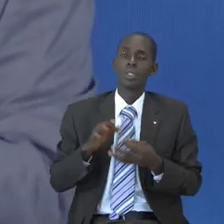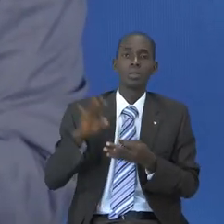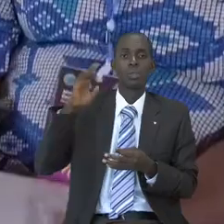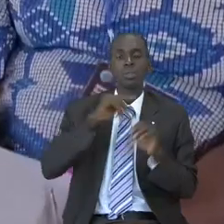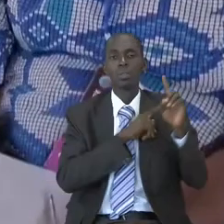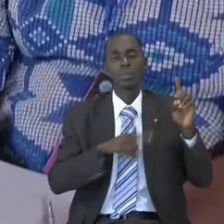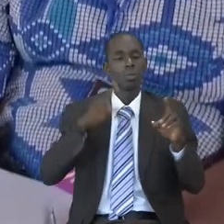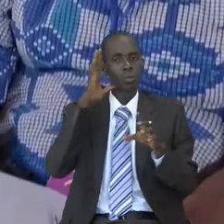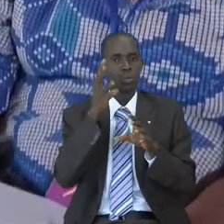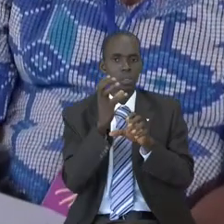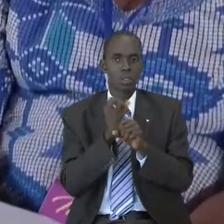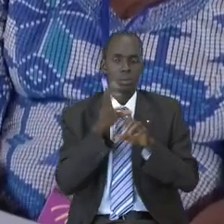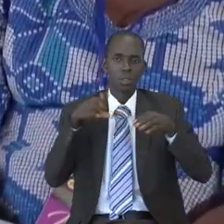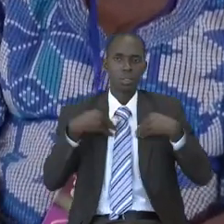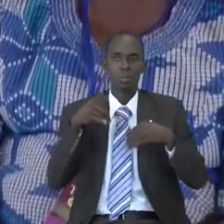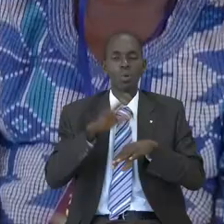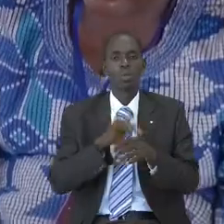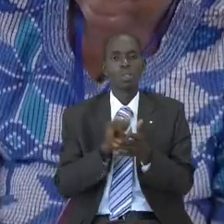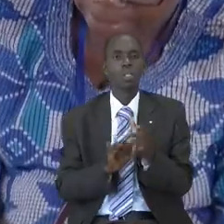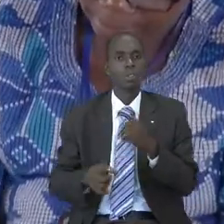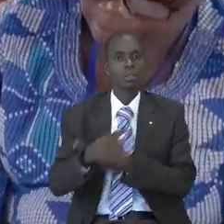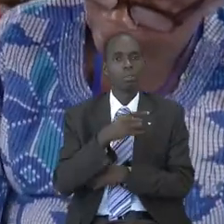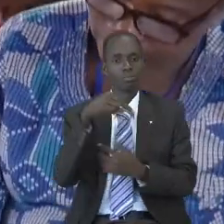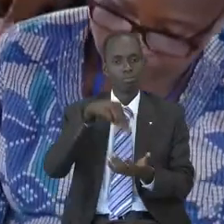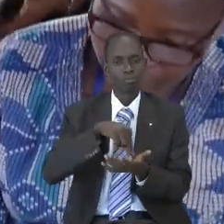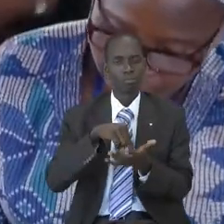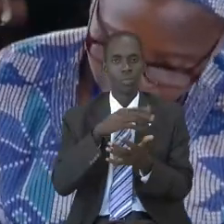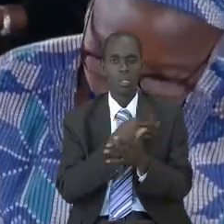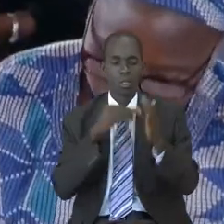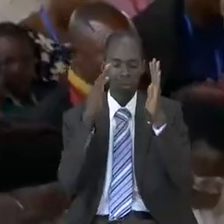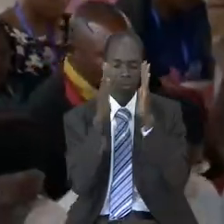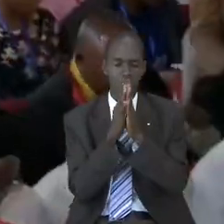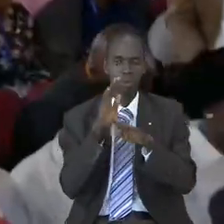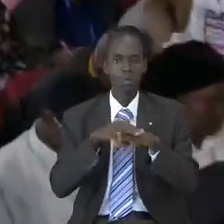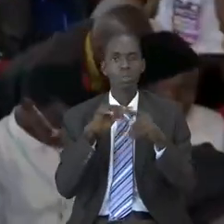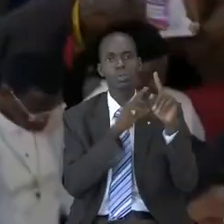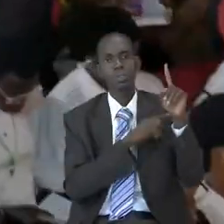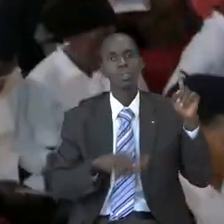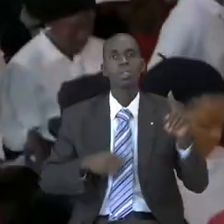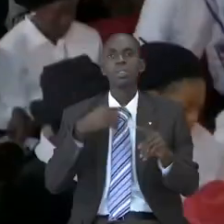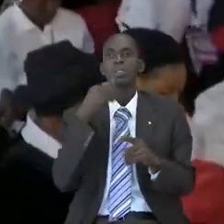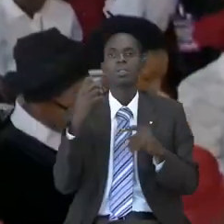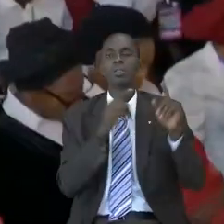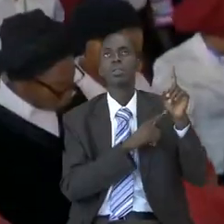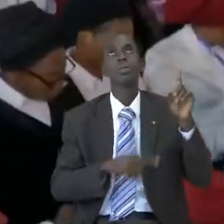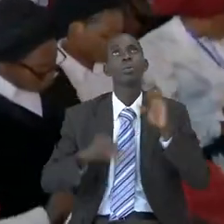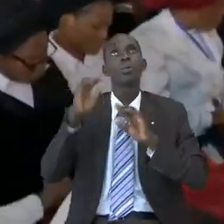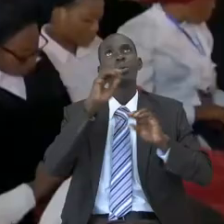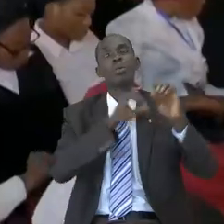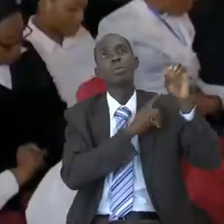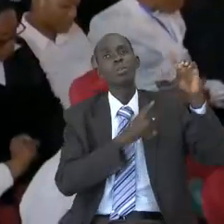you on that day. Amen. Let's rise up and pray unto the Lord. Tell the Lord, O